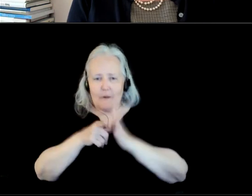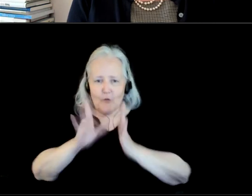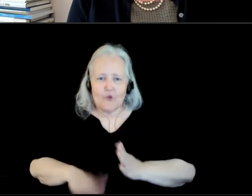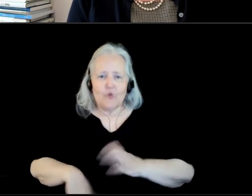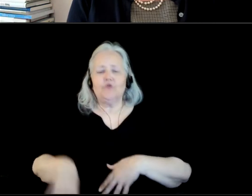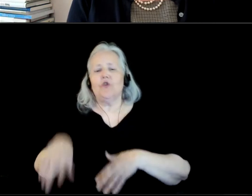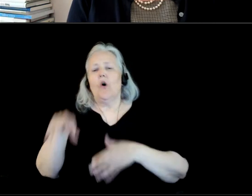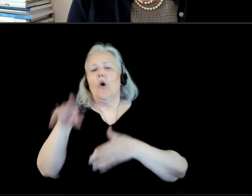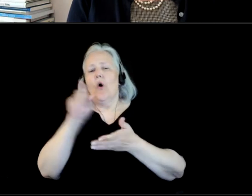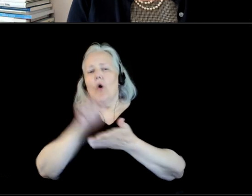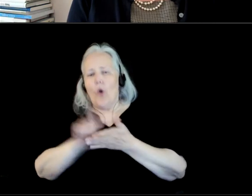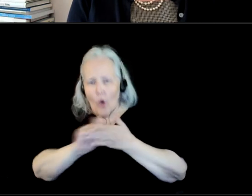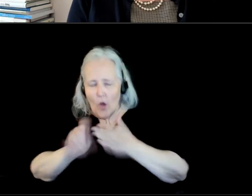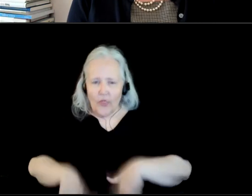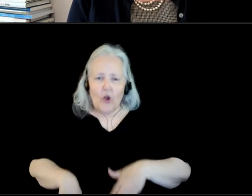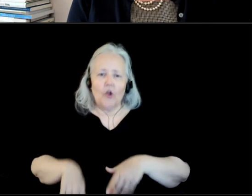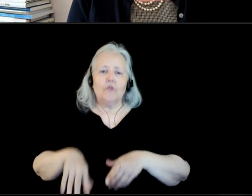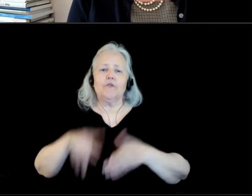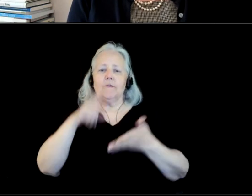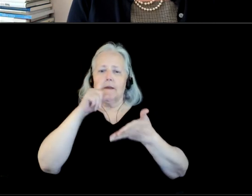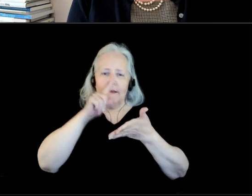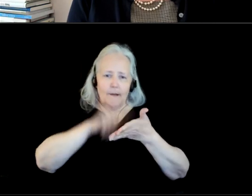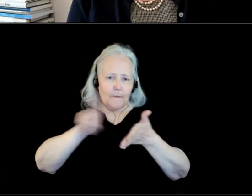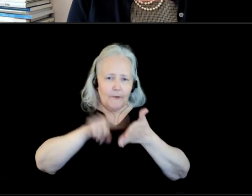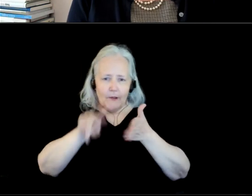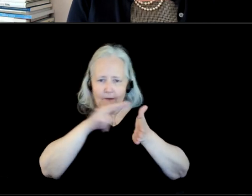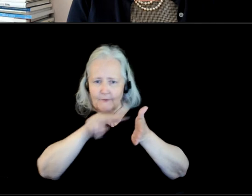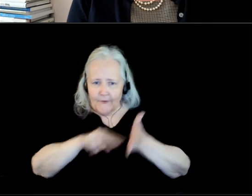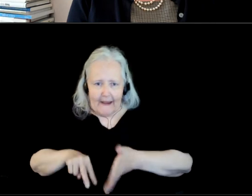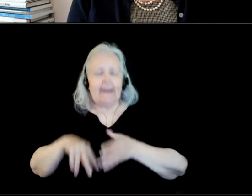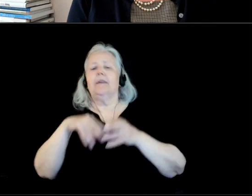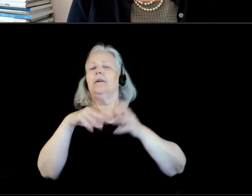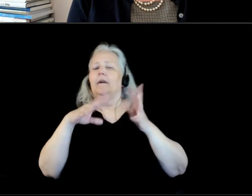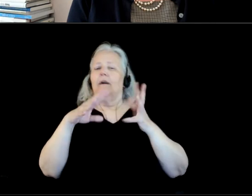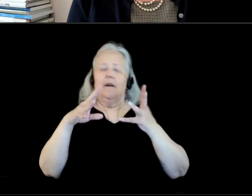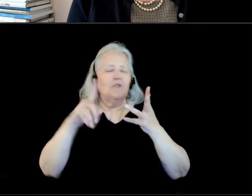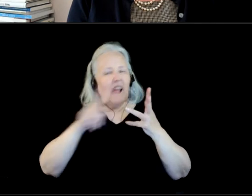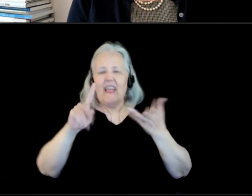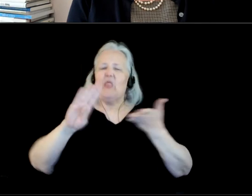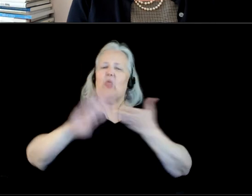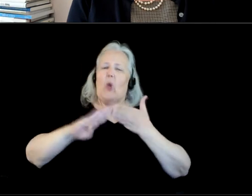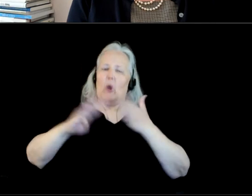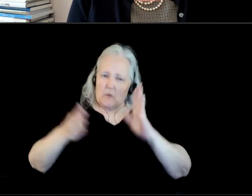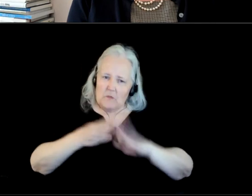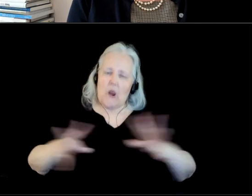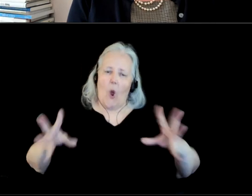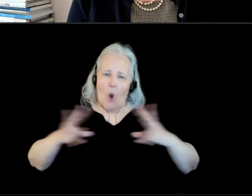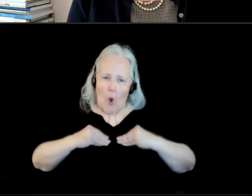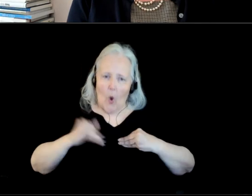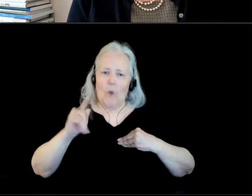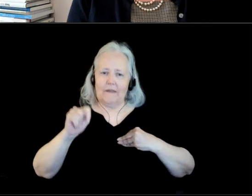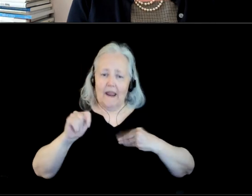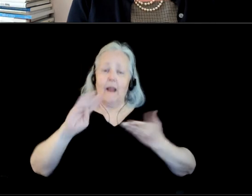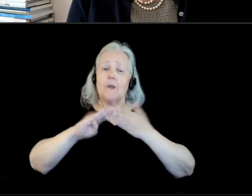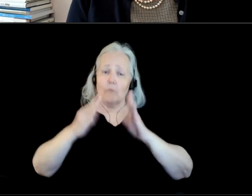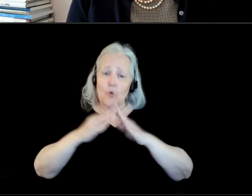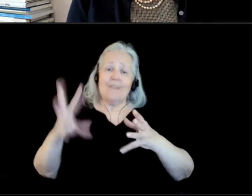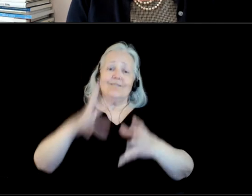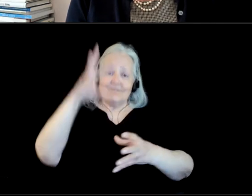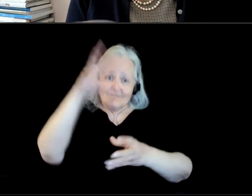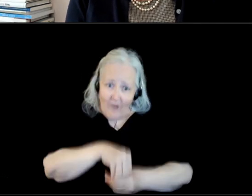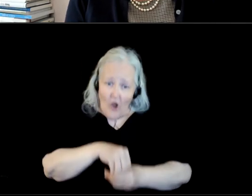editors. It's community property and community engagement that makes it happen.